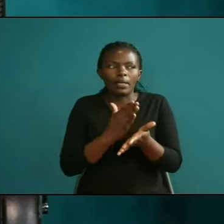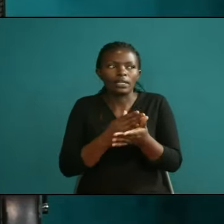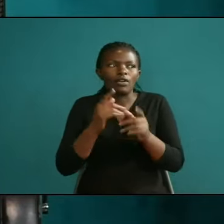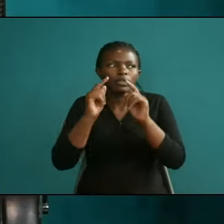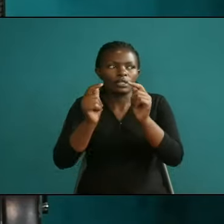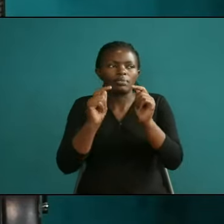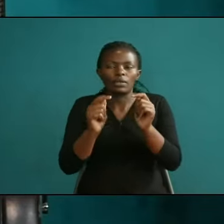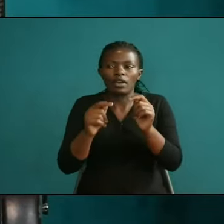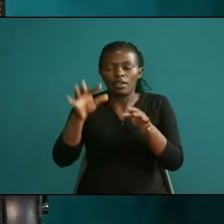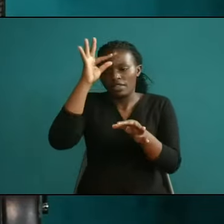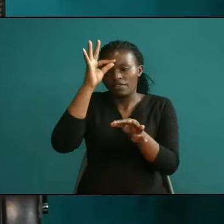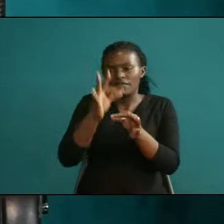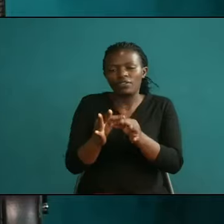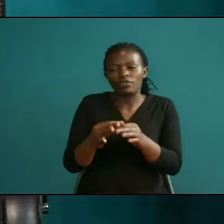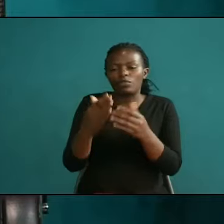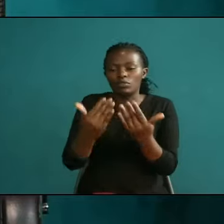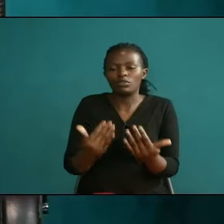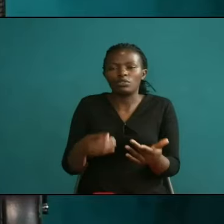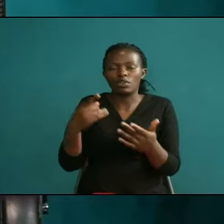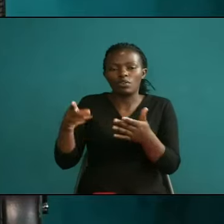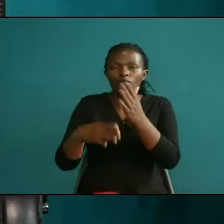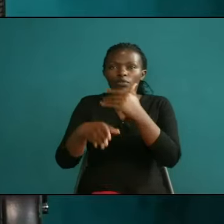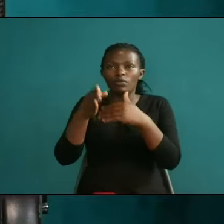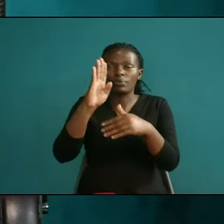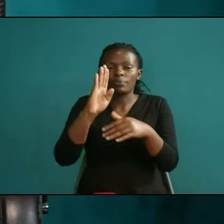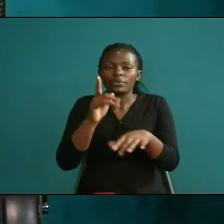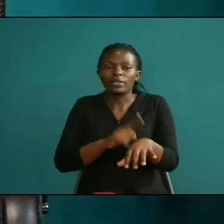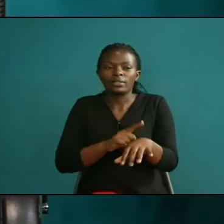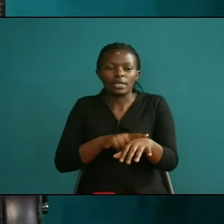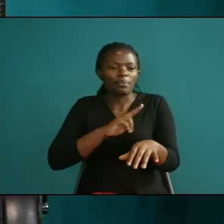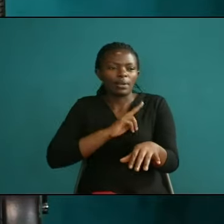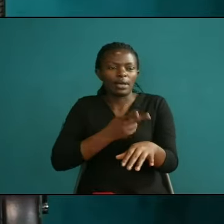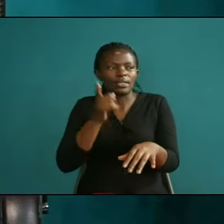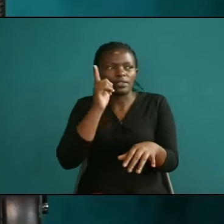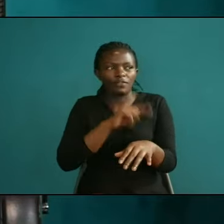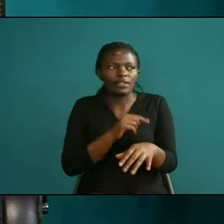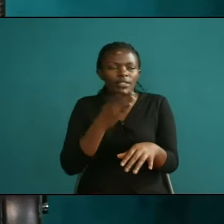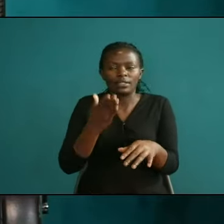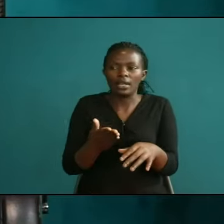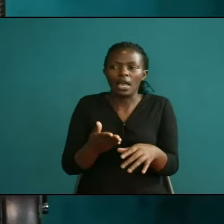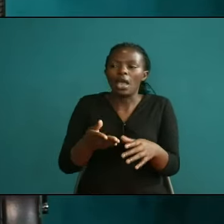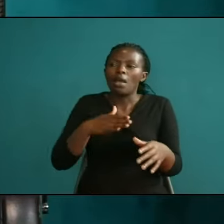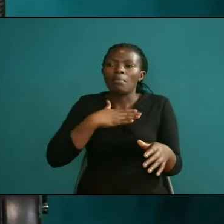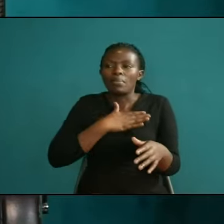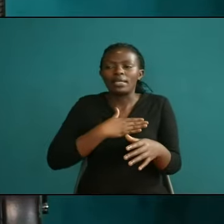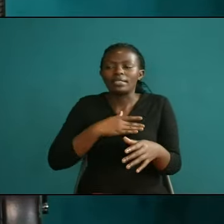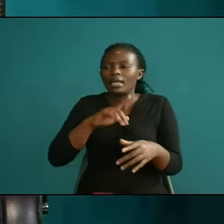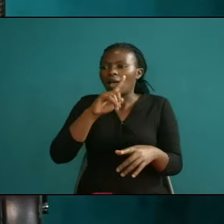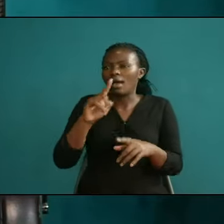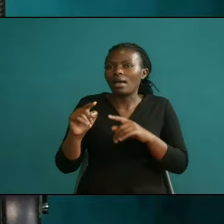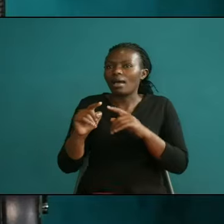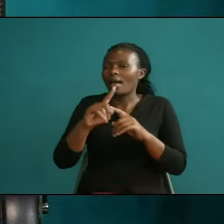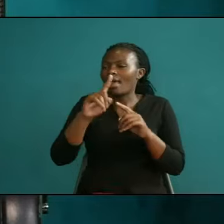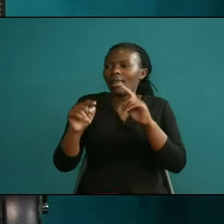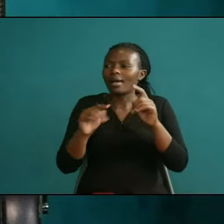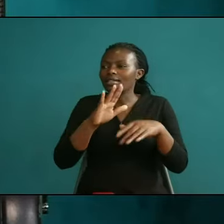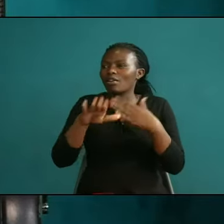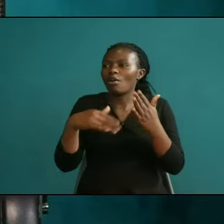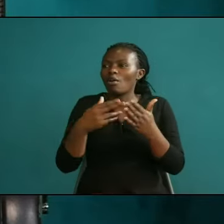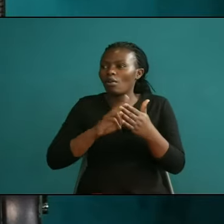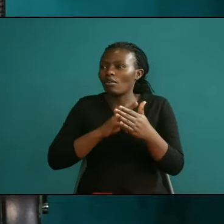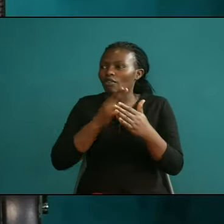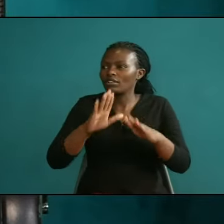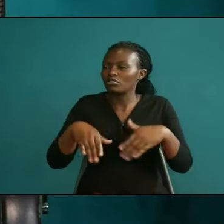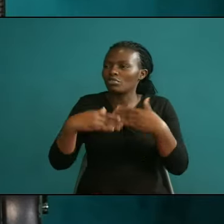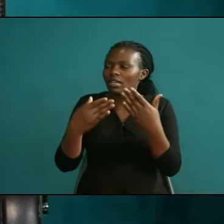Even as we finish this lesson, I'd like each one of us to give their parting shots. What do you think this lesson is saying to you, and how do you